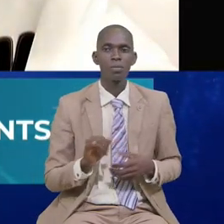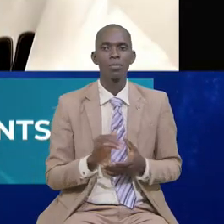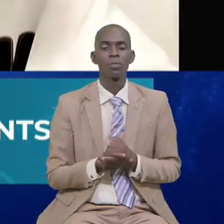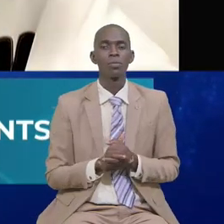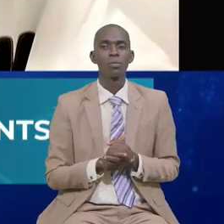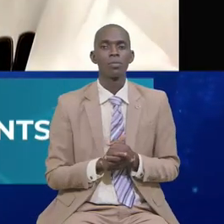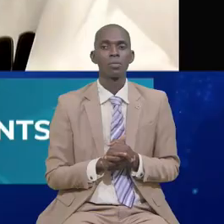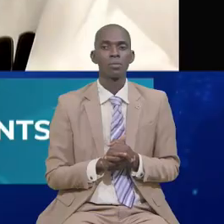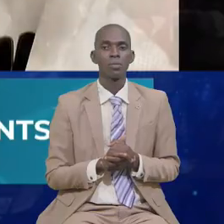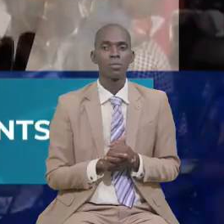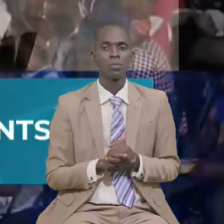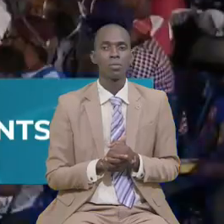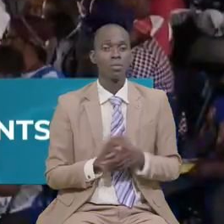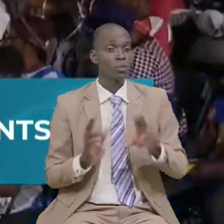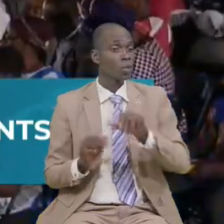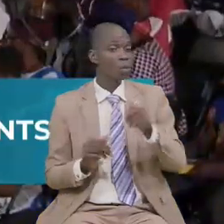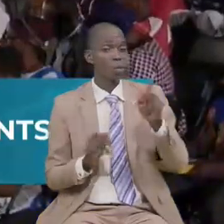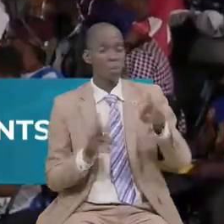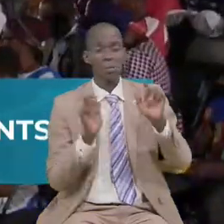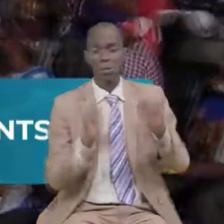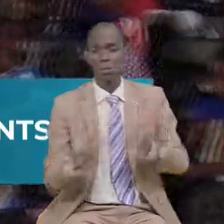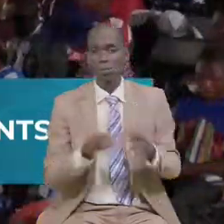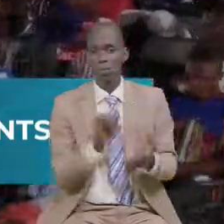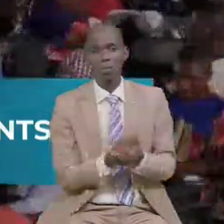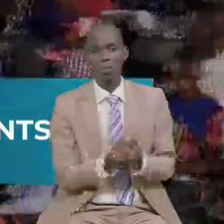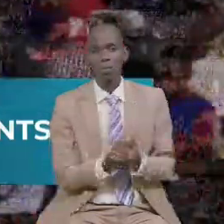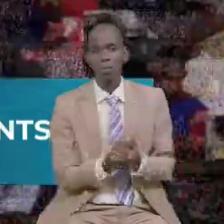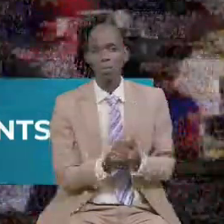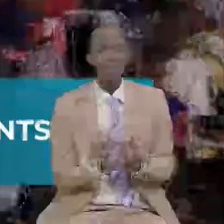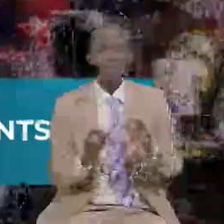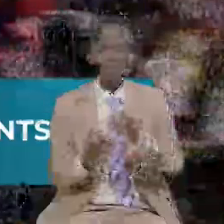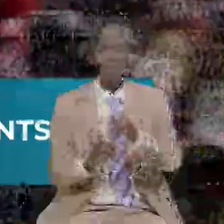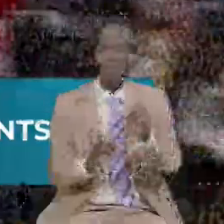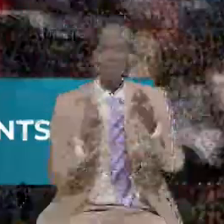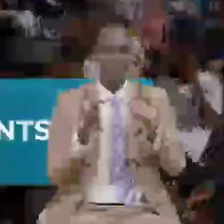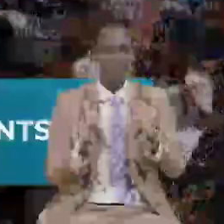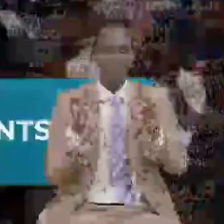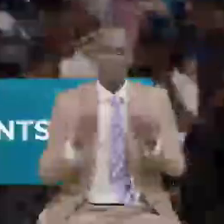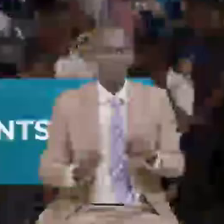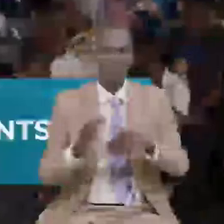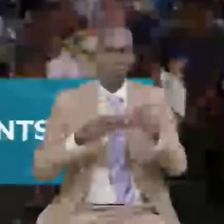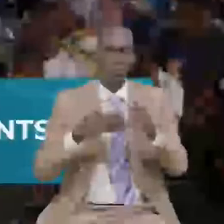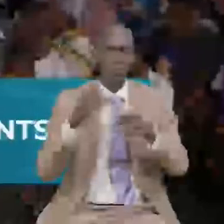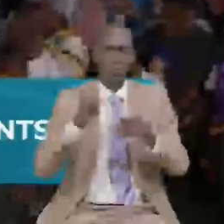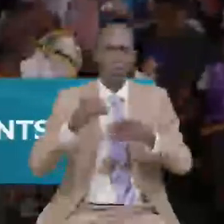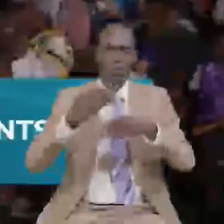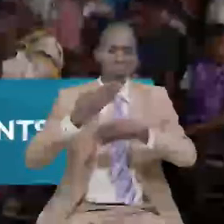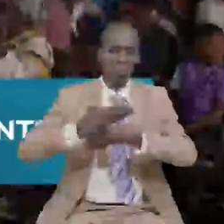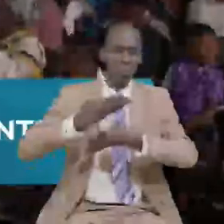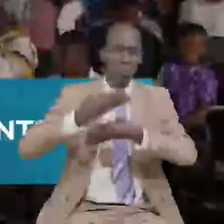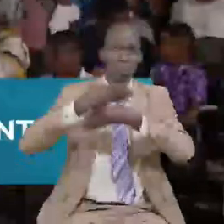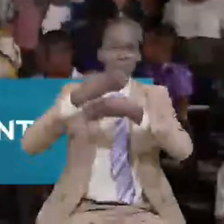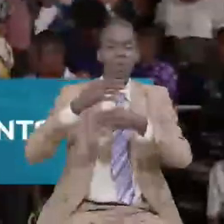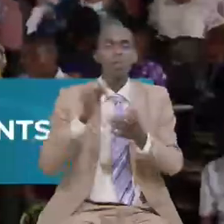No other person can do that. No other person can build a barricade that you will not